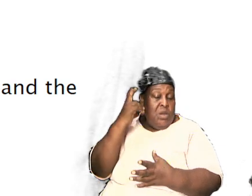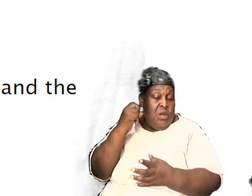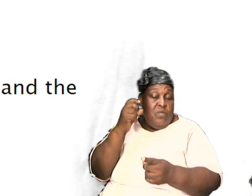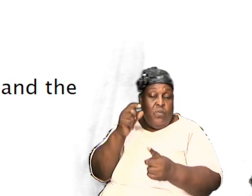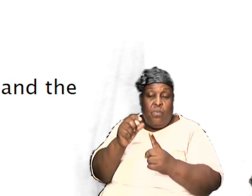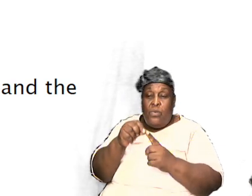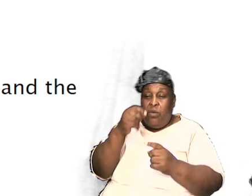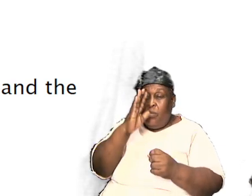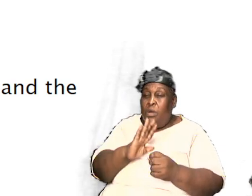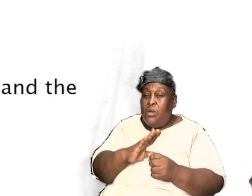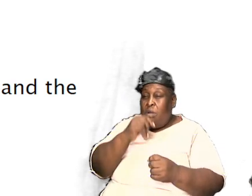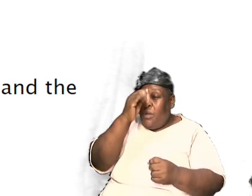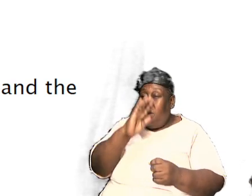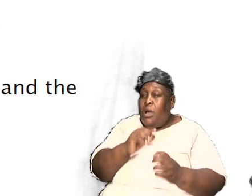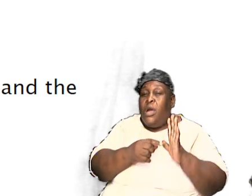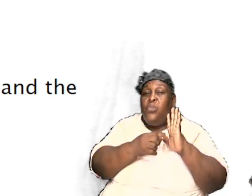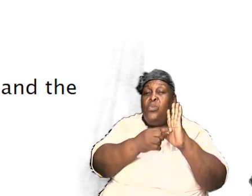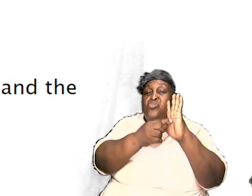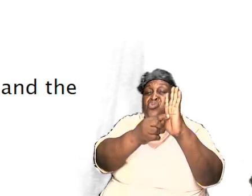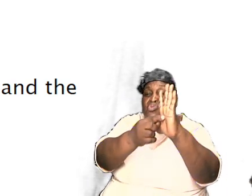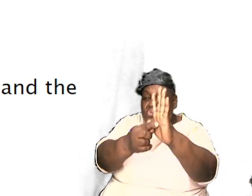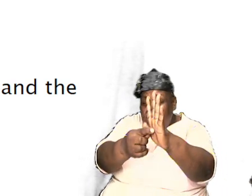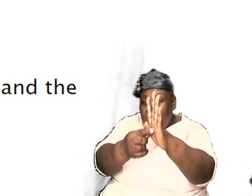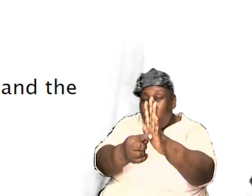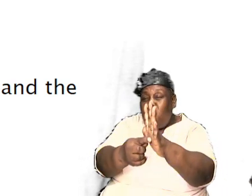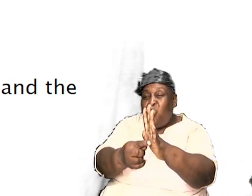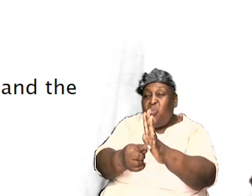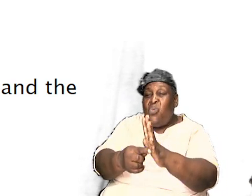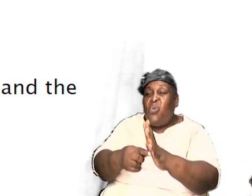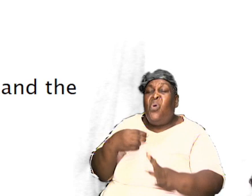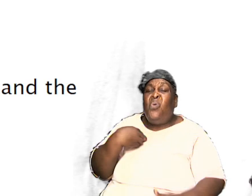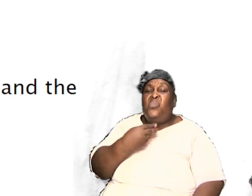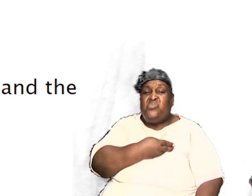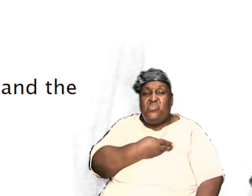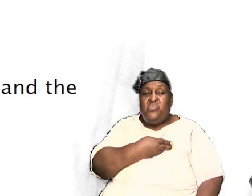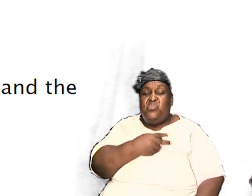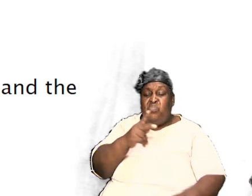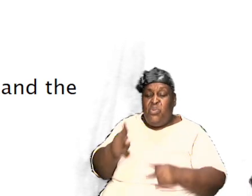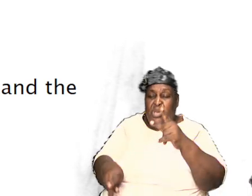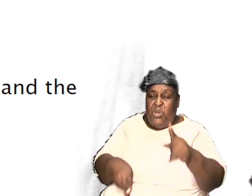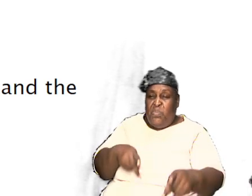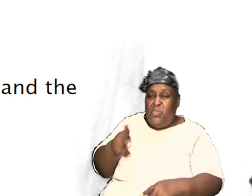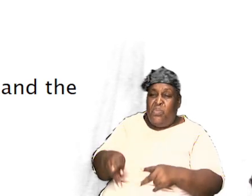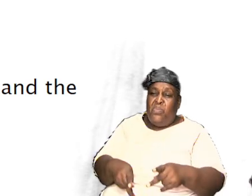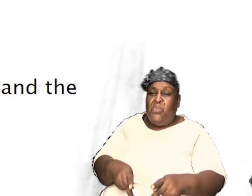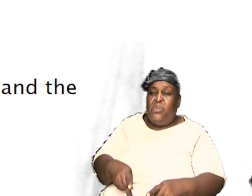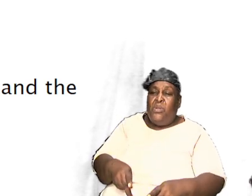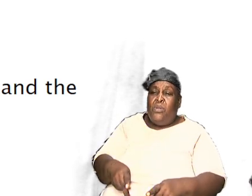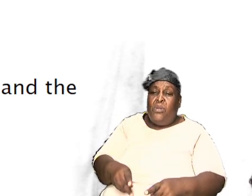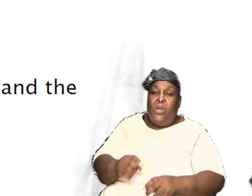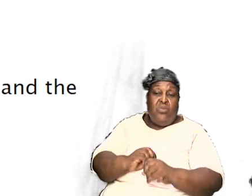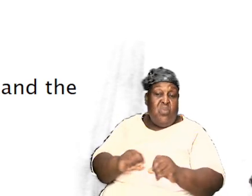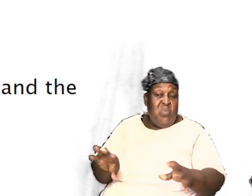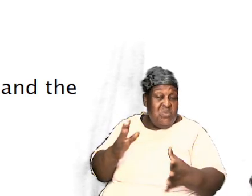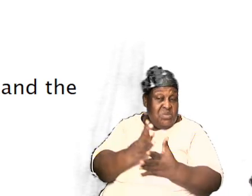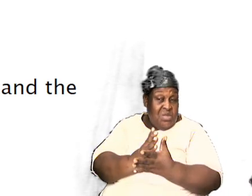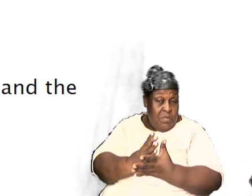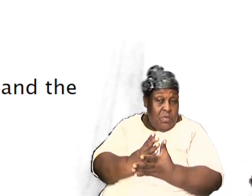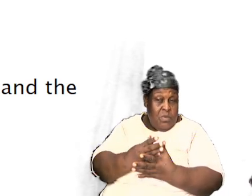expose us. And if we don't succeed to the word of God, then He will take us out.